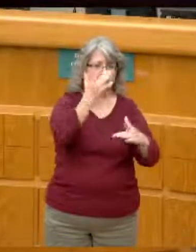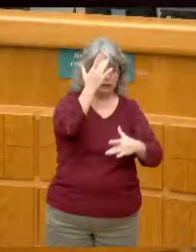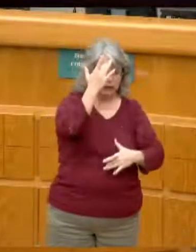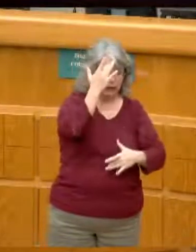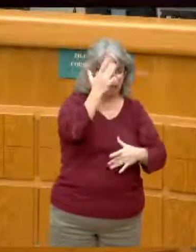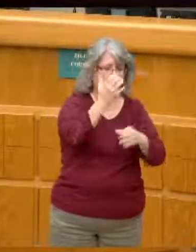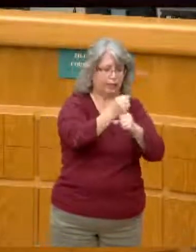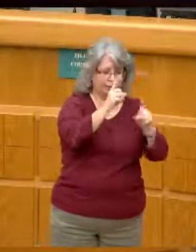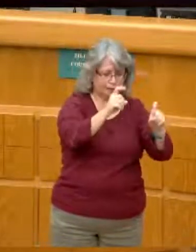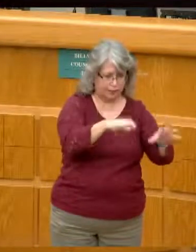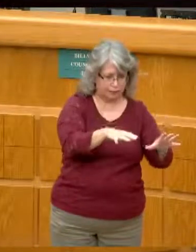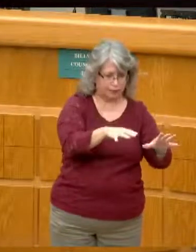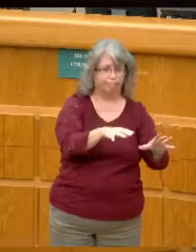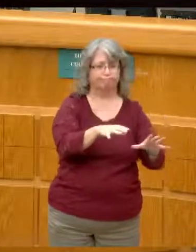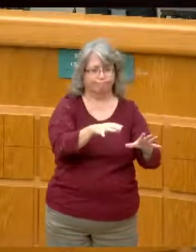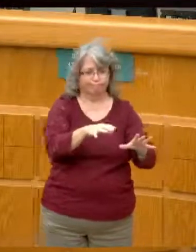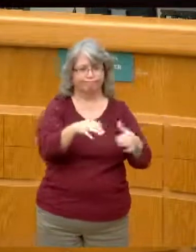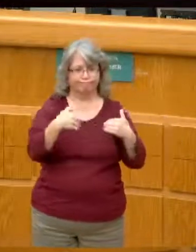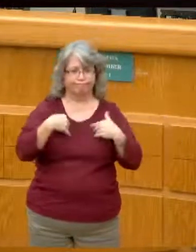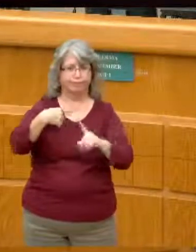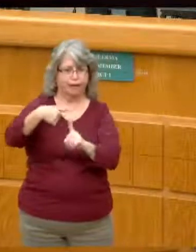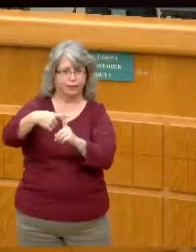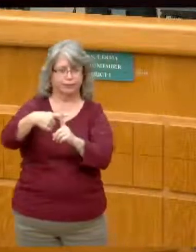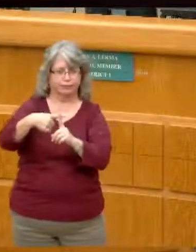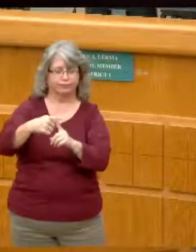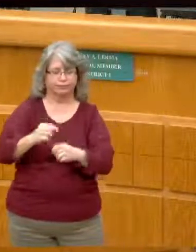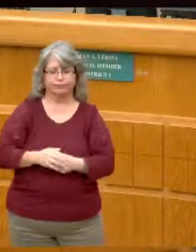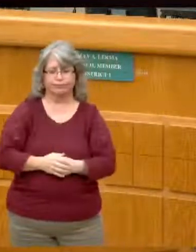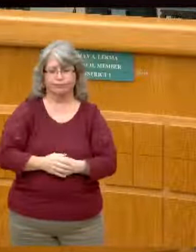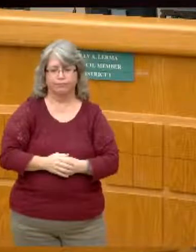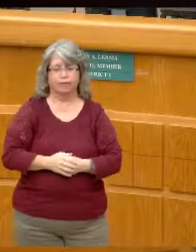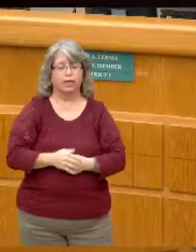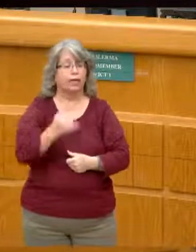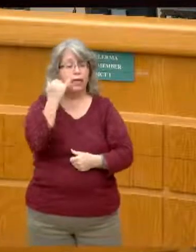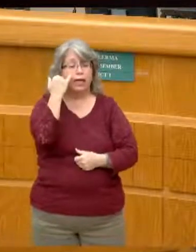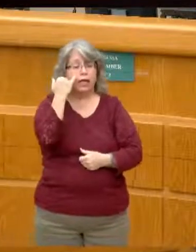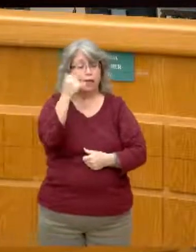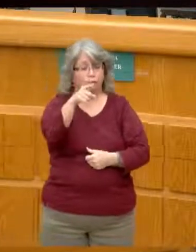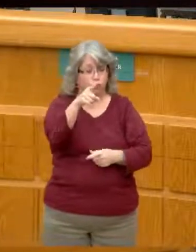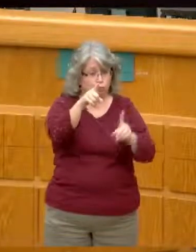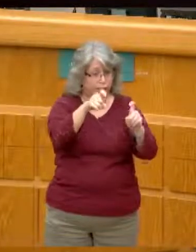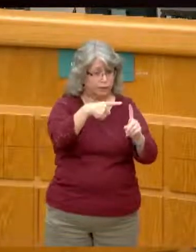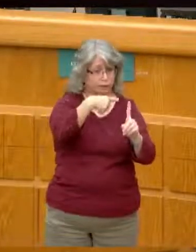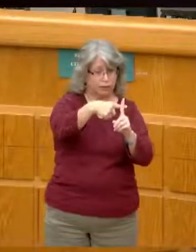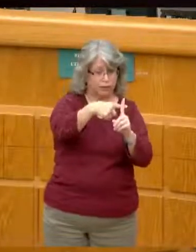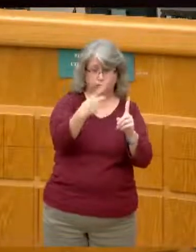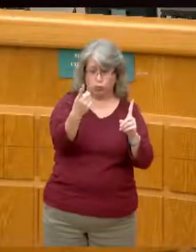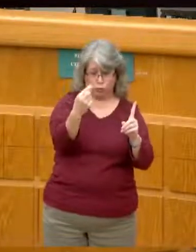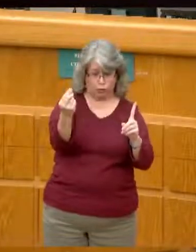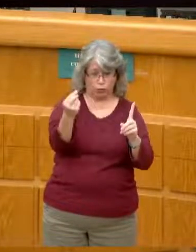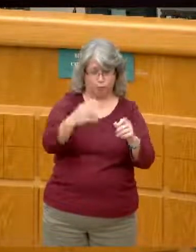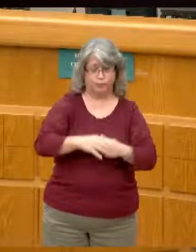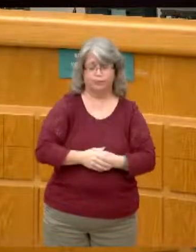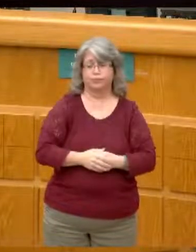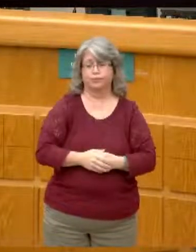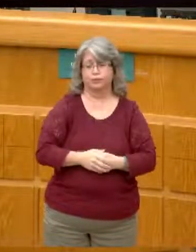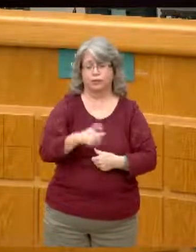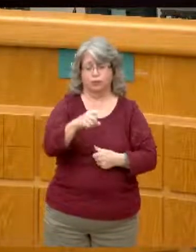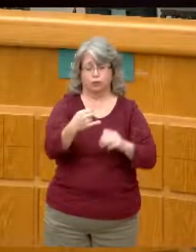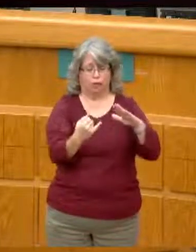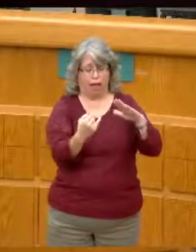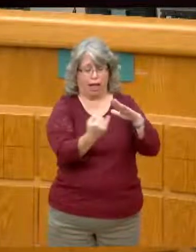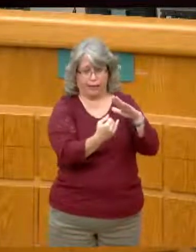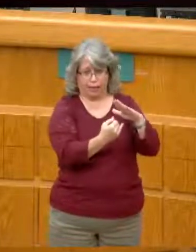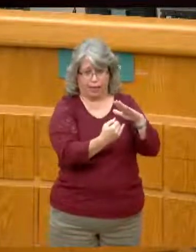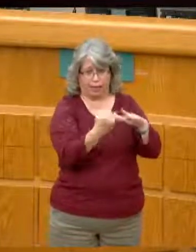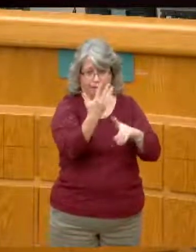positive? So current CDC guidelines, if you do test positive, you're supposed to isolate for 5